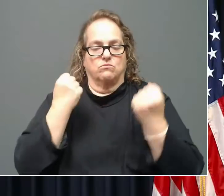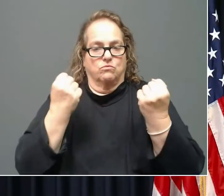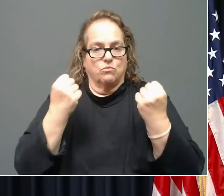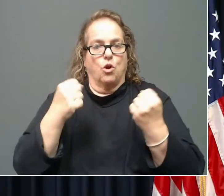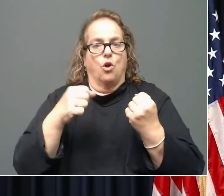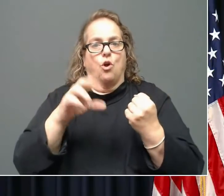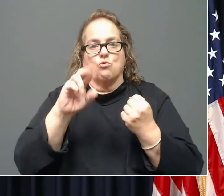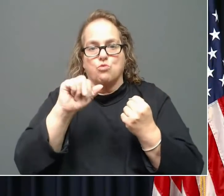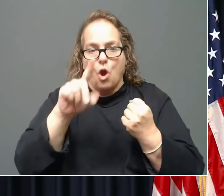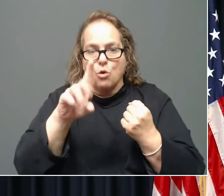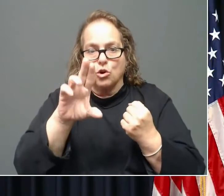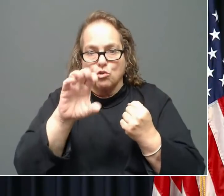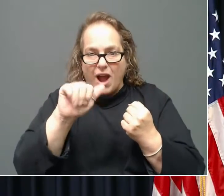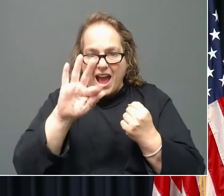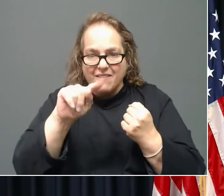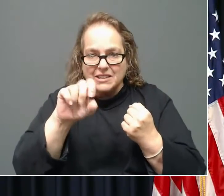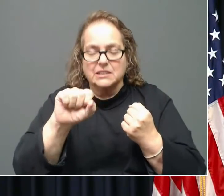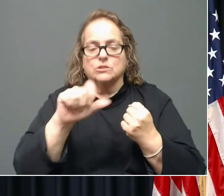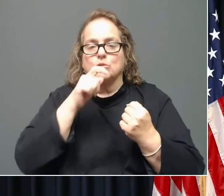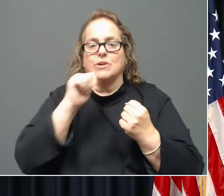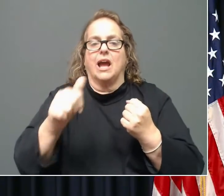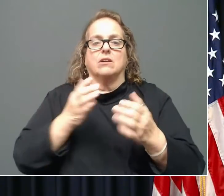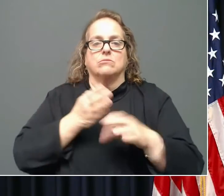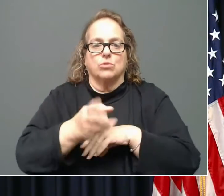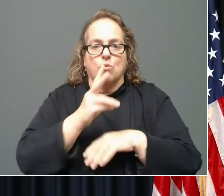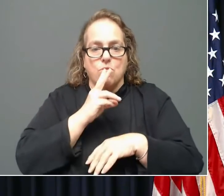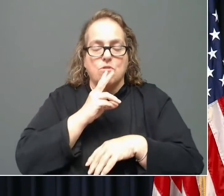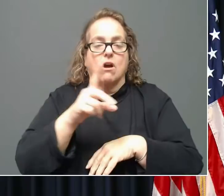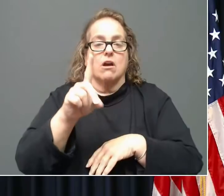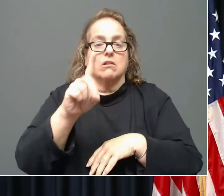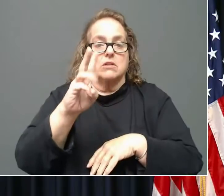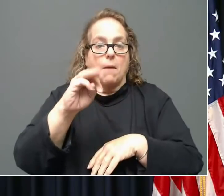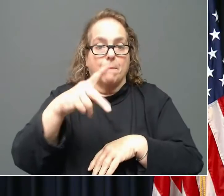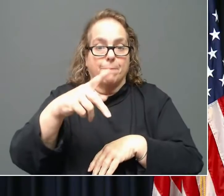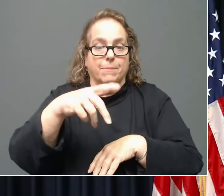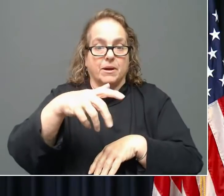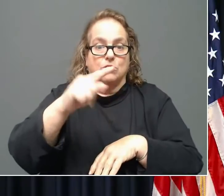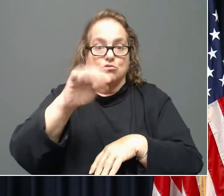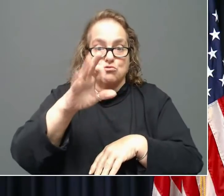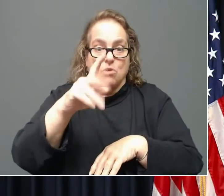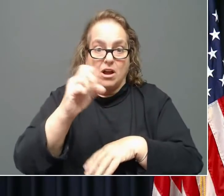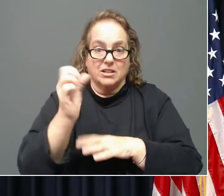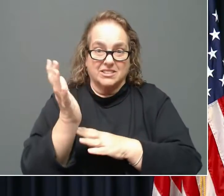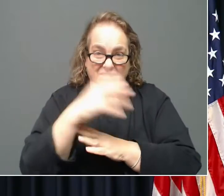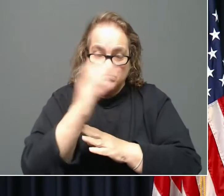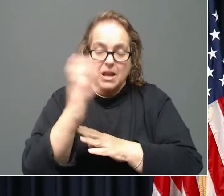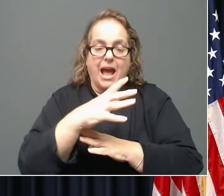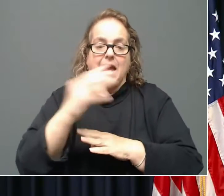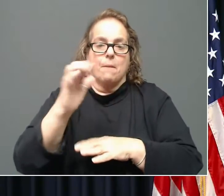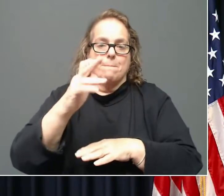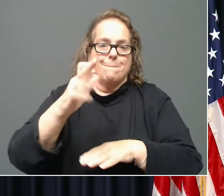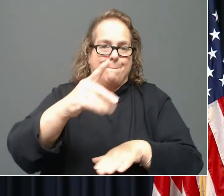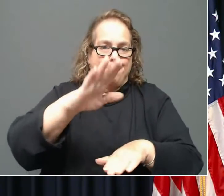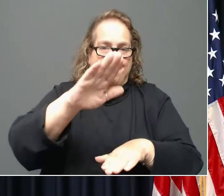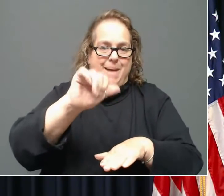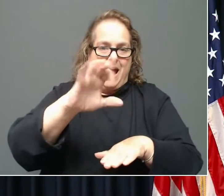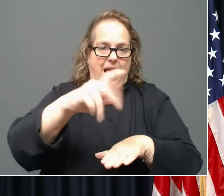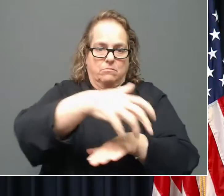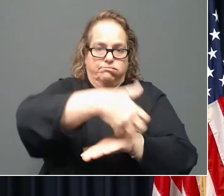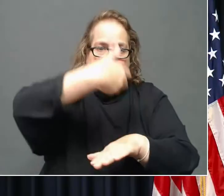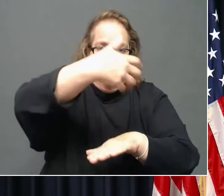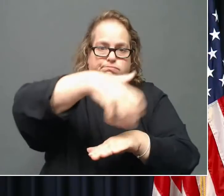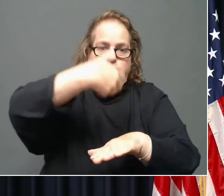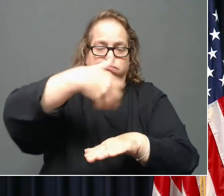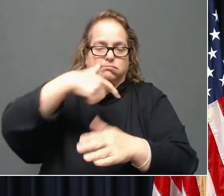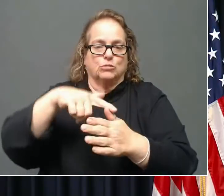dump trucks, and backhoes for removing debris and assisting our counties. We have units on duty in